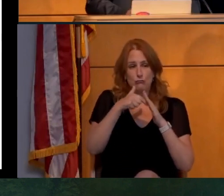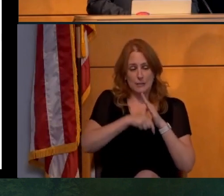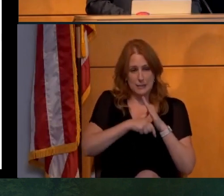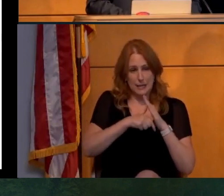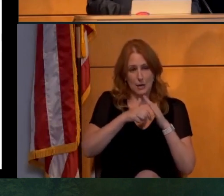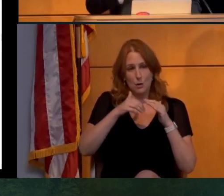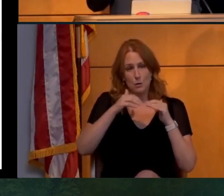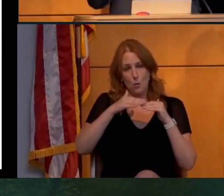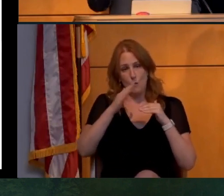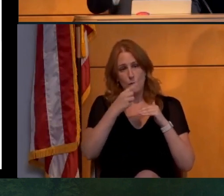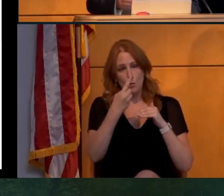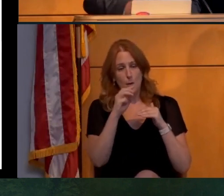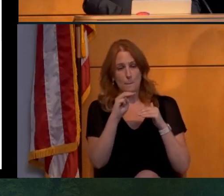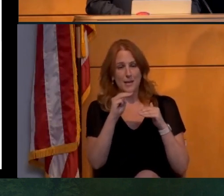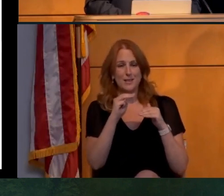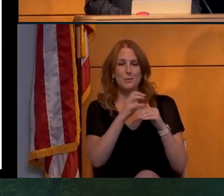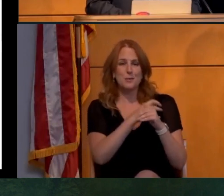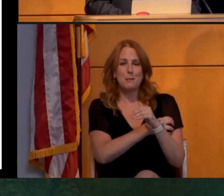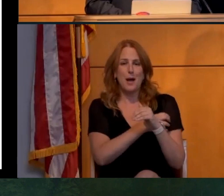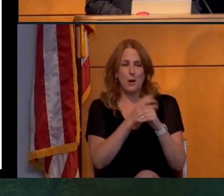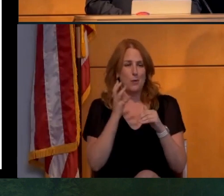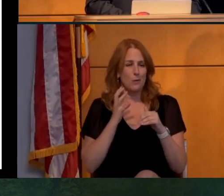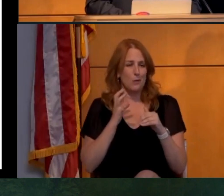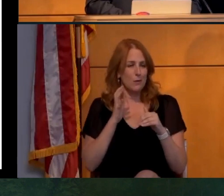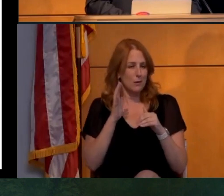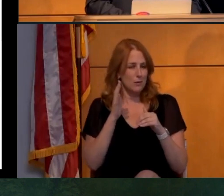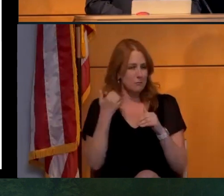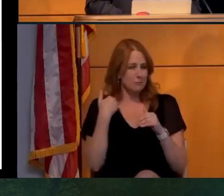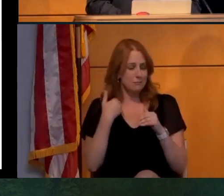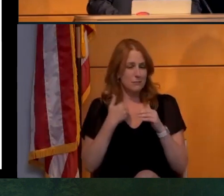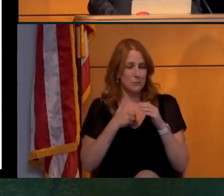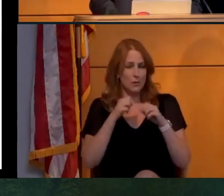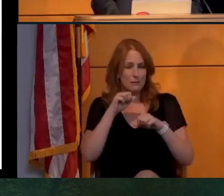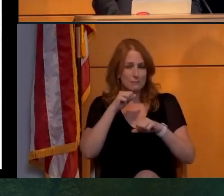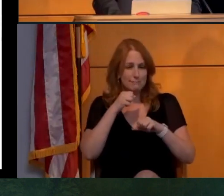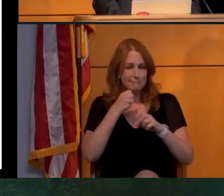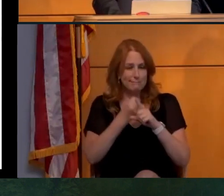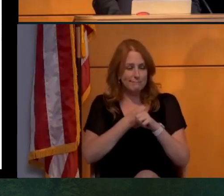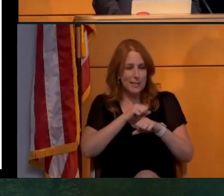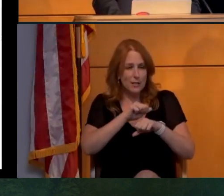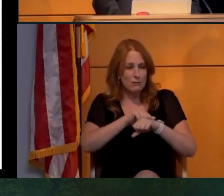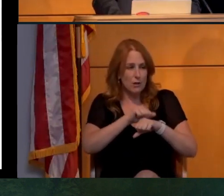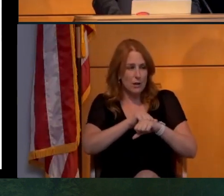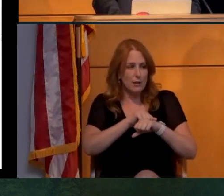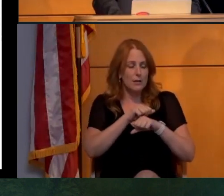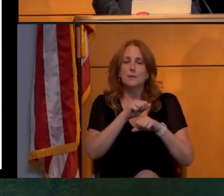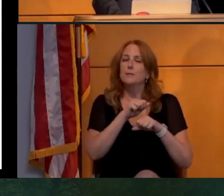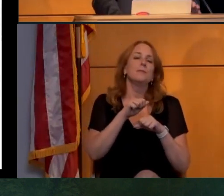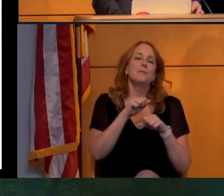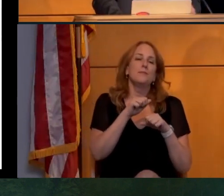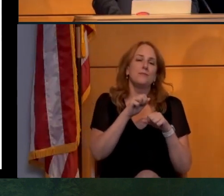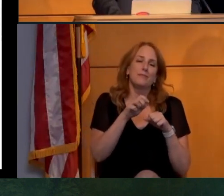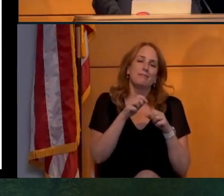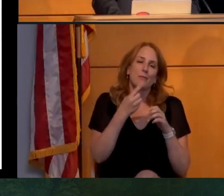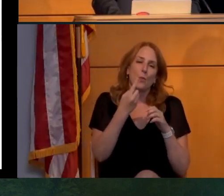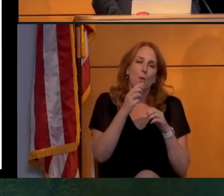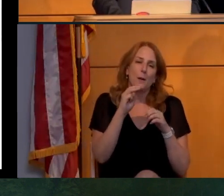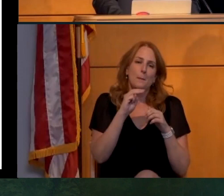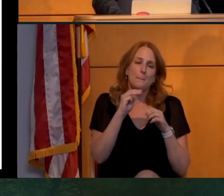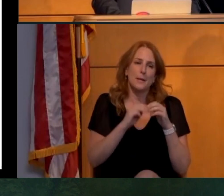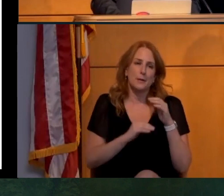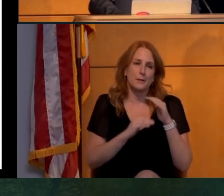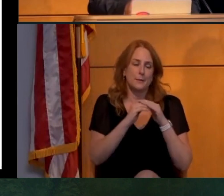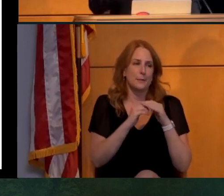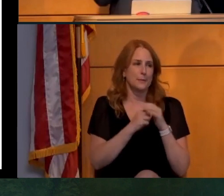power. All right, they had to go in a one go all the way down to 2 meter depth. So that's how we're saving power